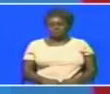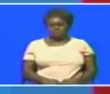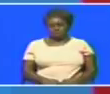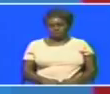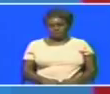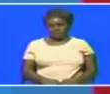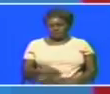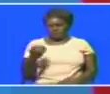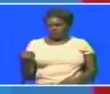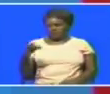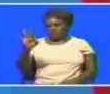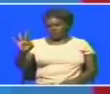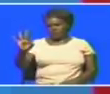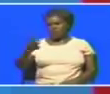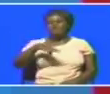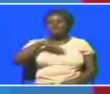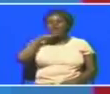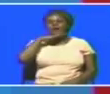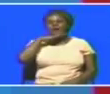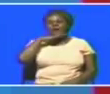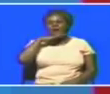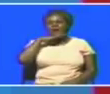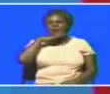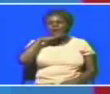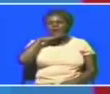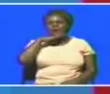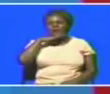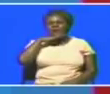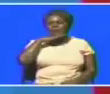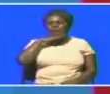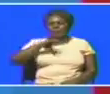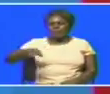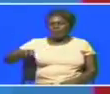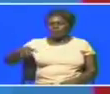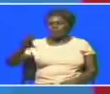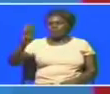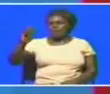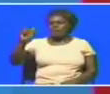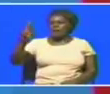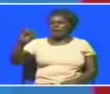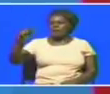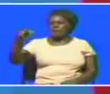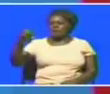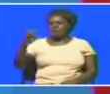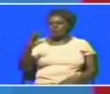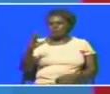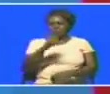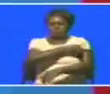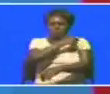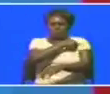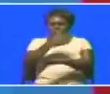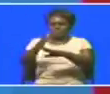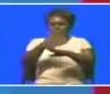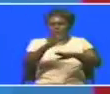comes as three children succumb to malaria at the Chemolingot Sub-County Hospital in the county of Baringo. Mobile clinics have already been dispatched to